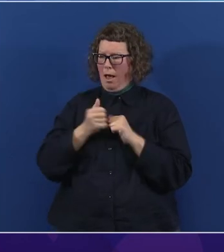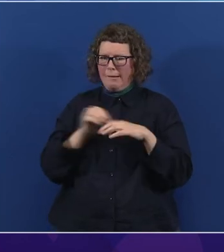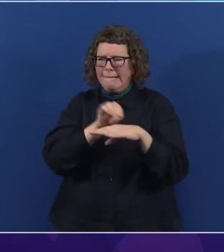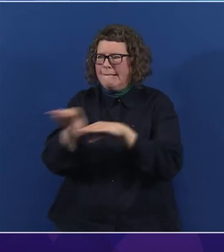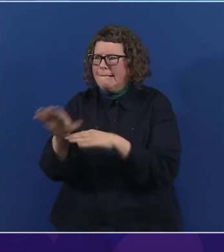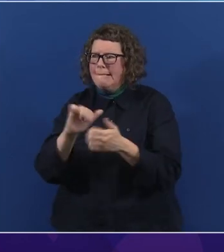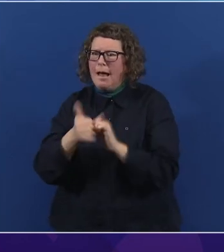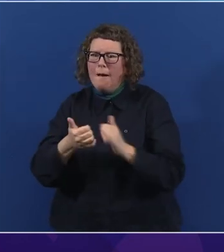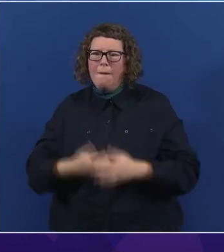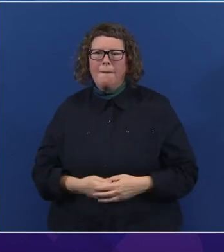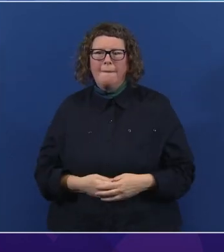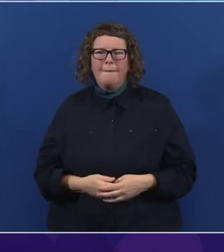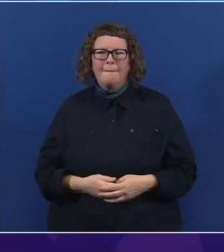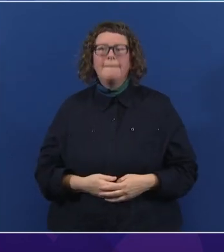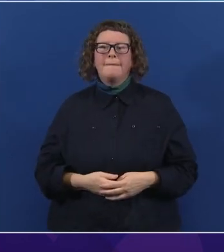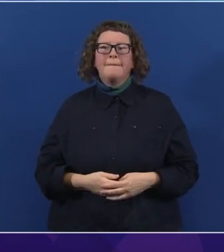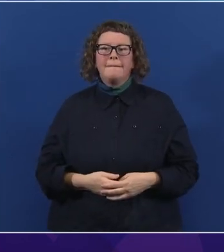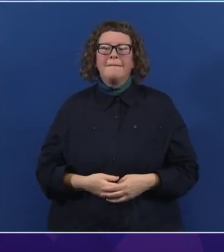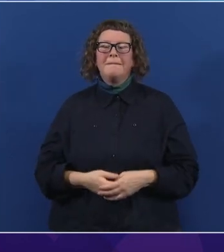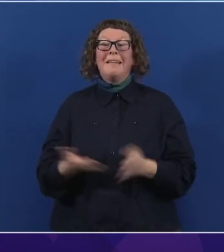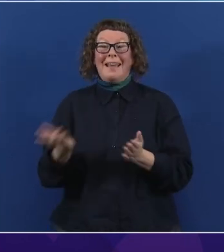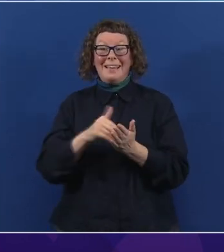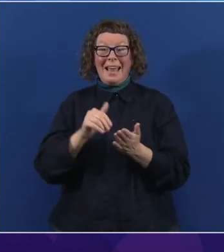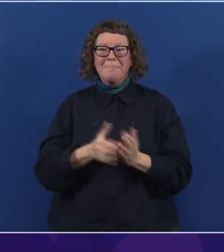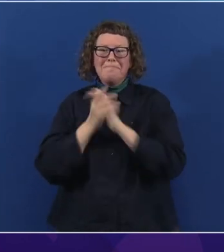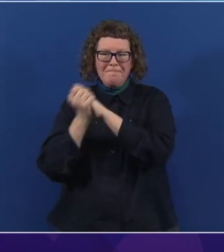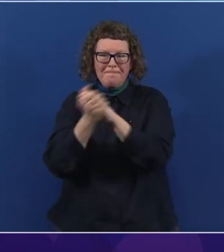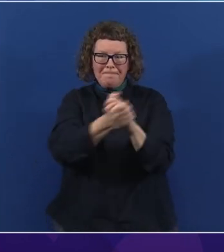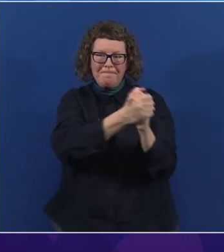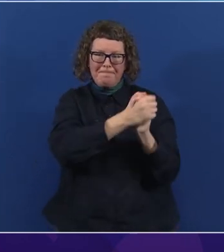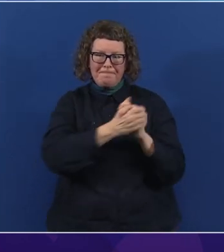talent? Again, I congratulate you.